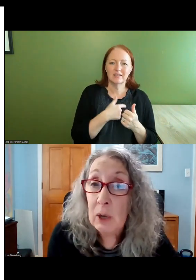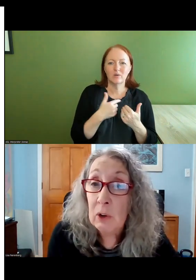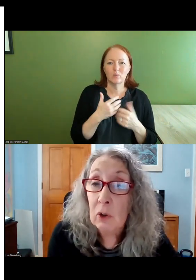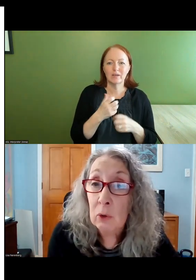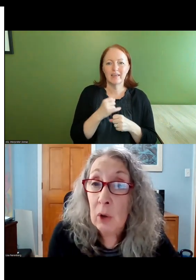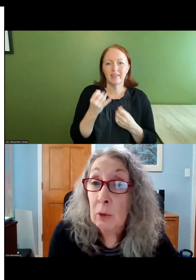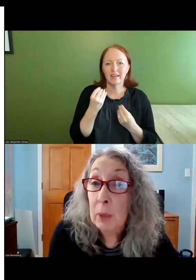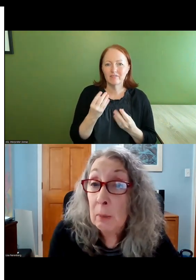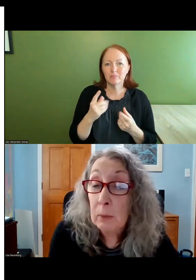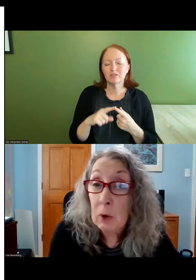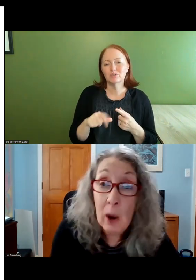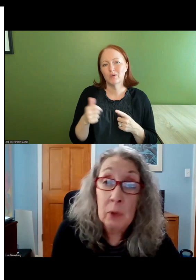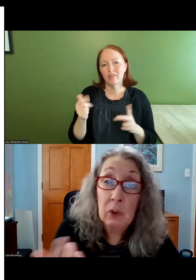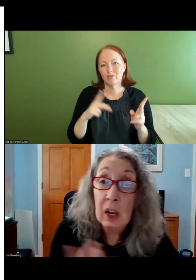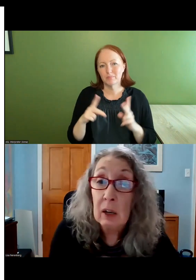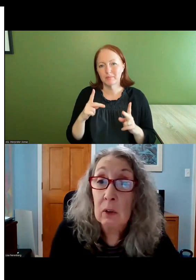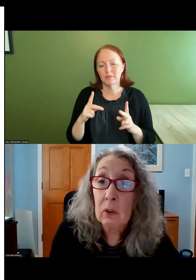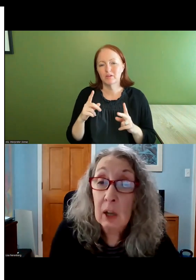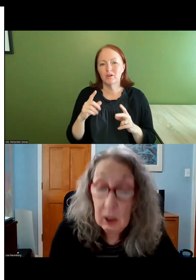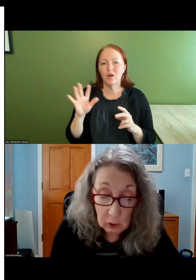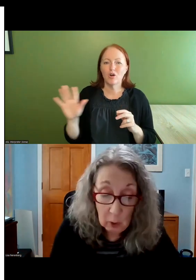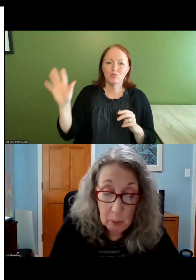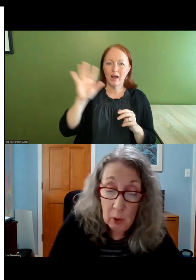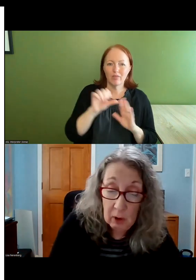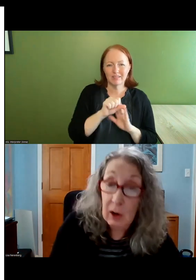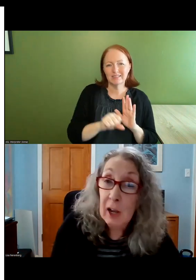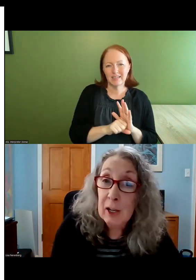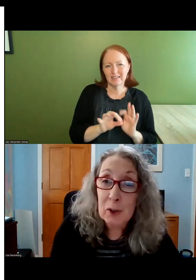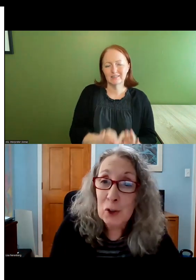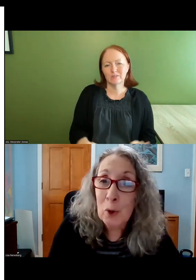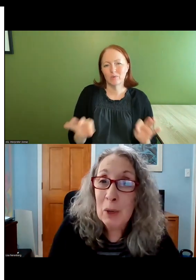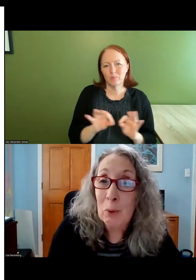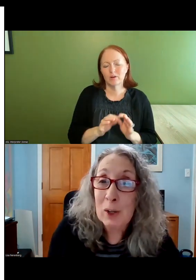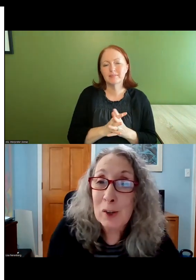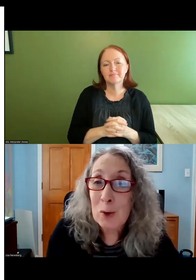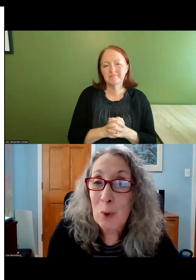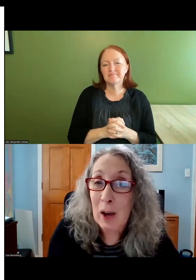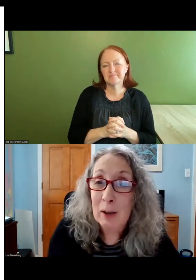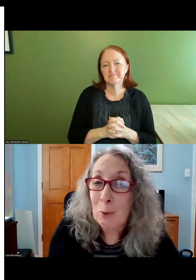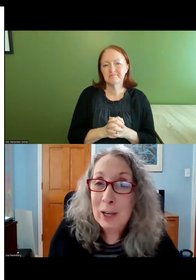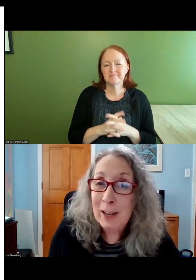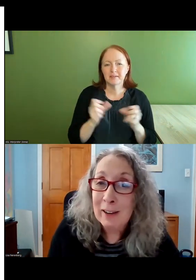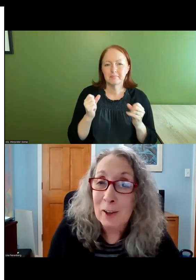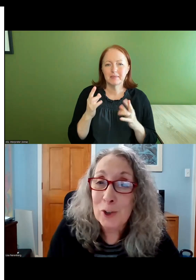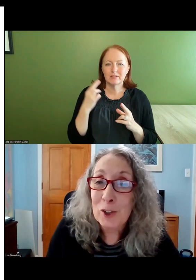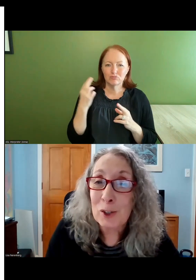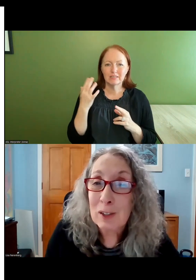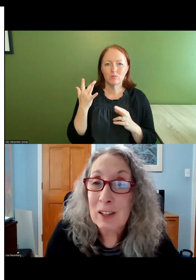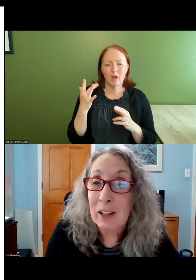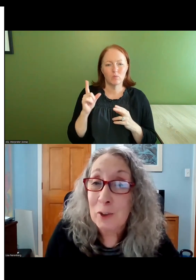that information to other people around the state is so important. So there's just so many reasons why we need